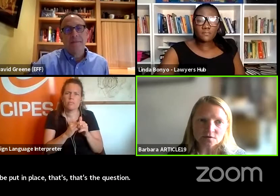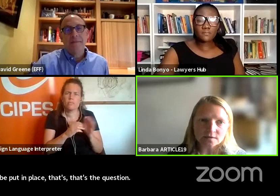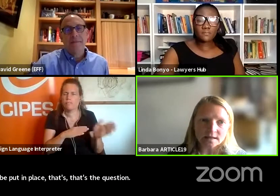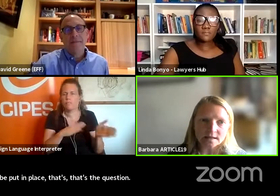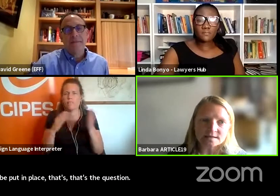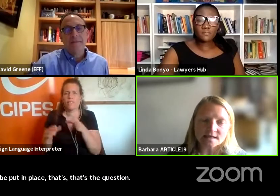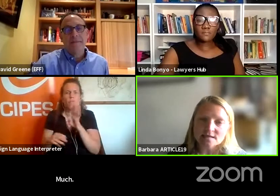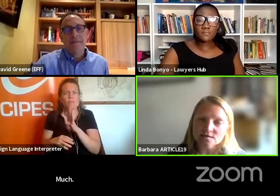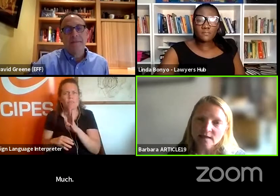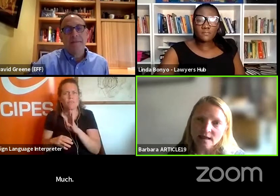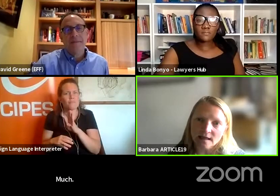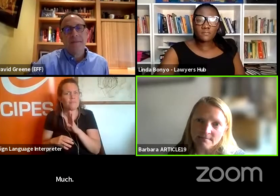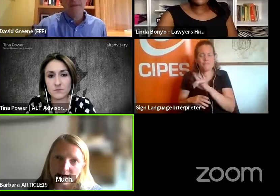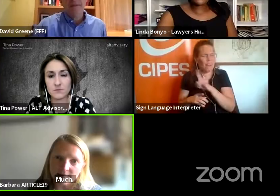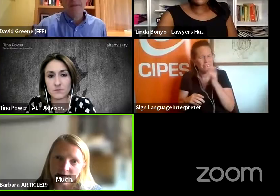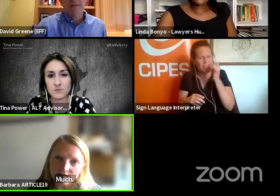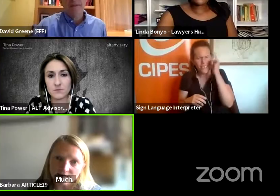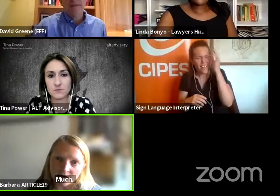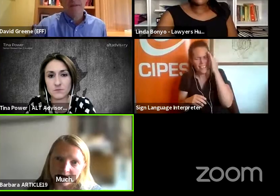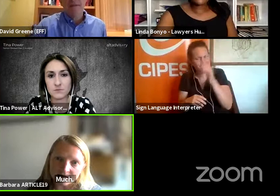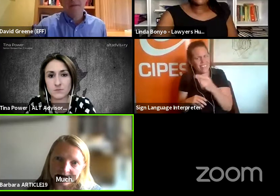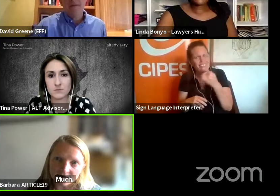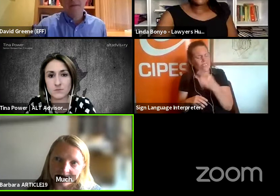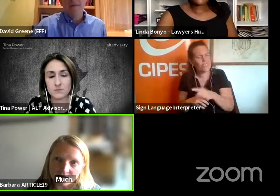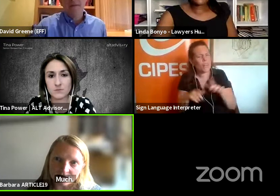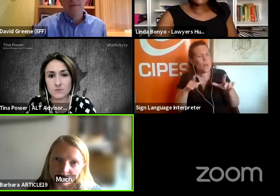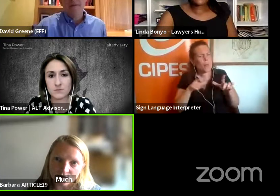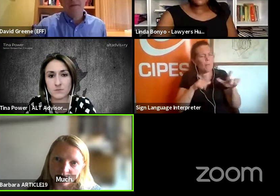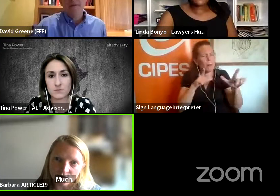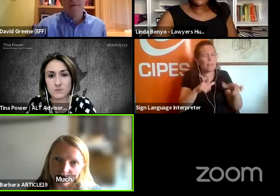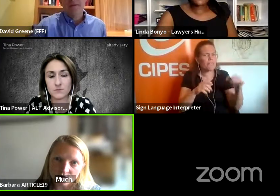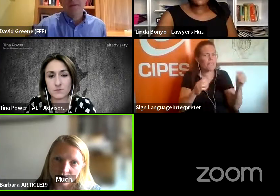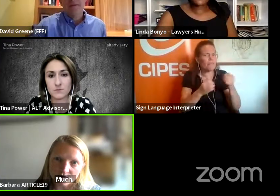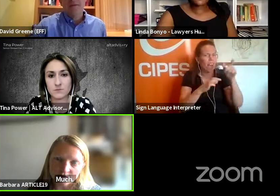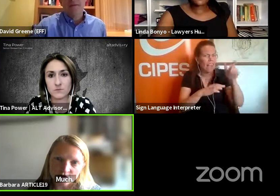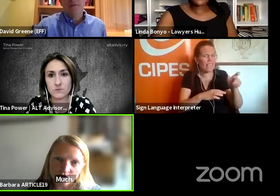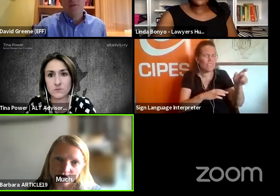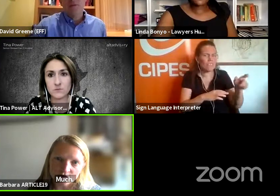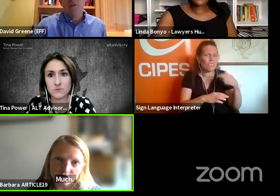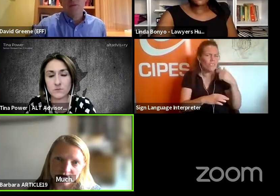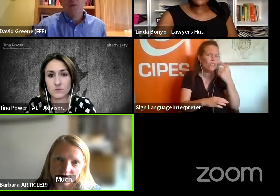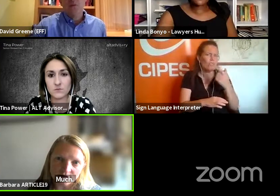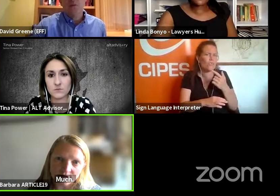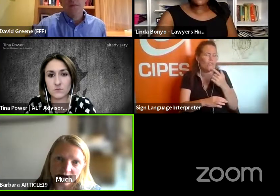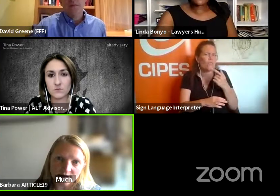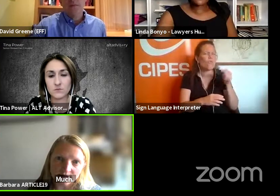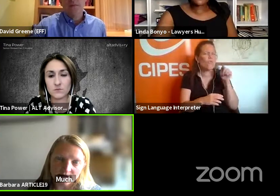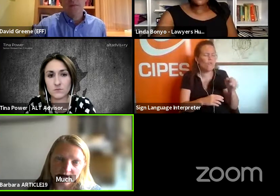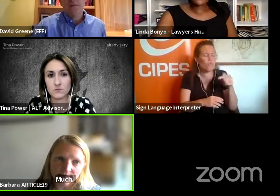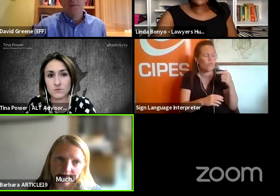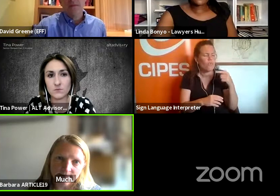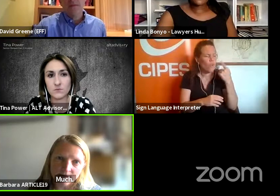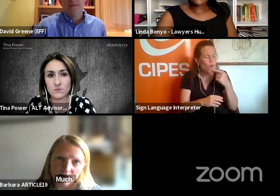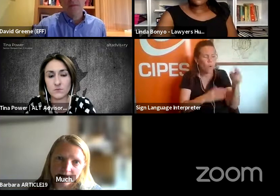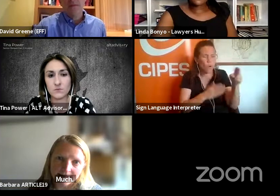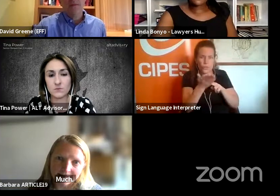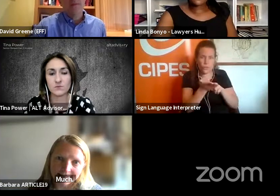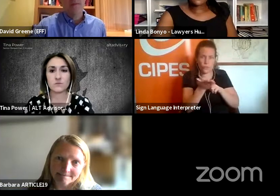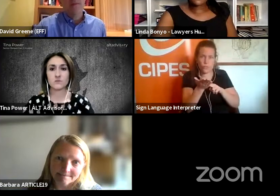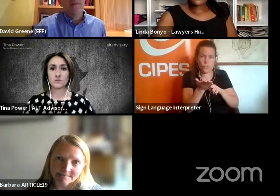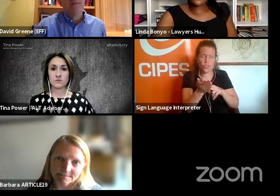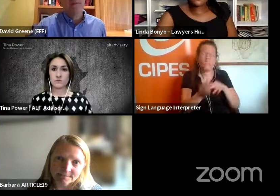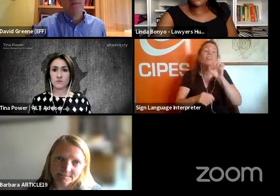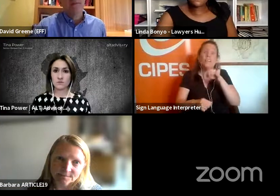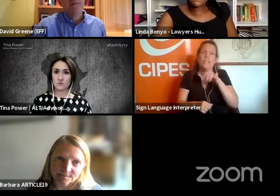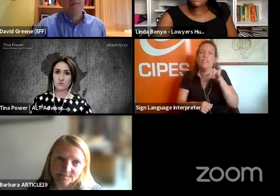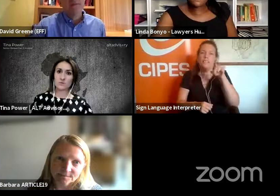I'm not sure I understand. Did you mean like mapping of actors that would be able to use the toolkit? Yes, so